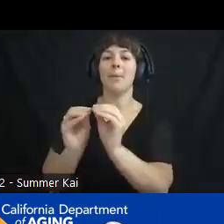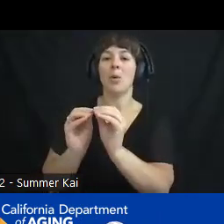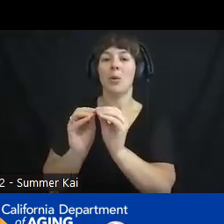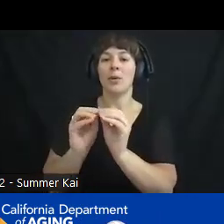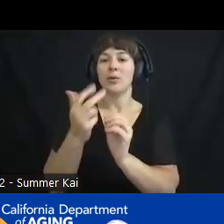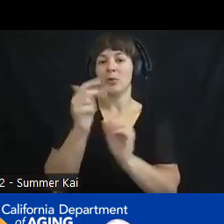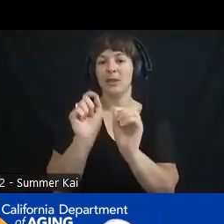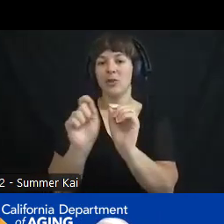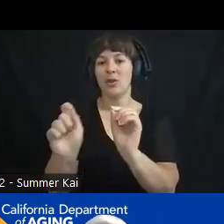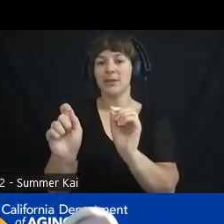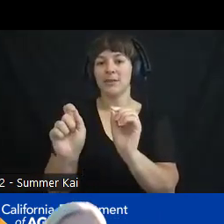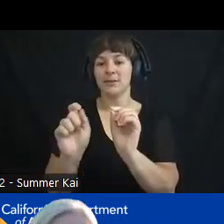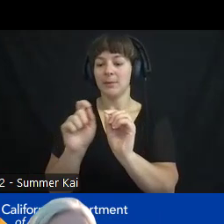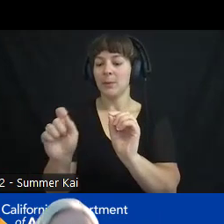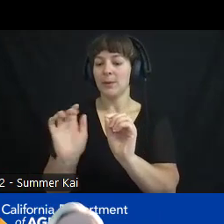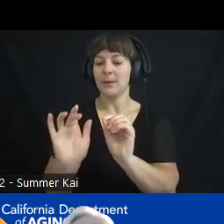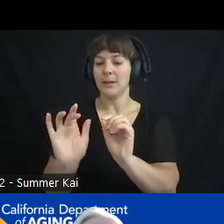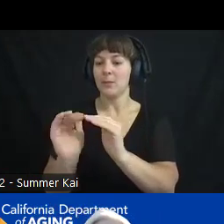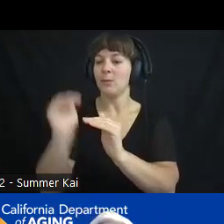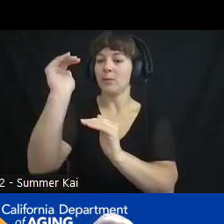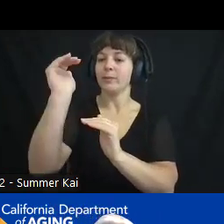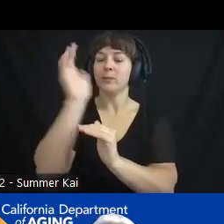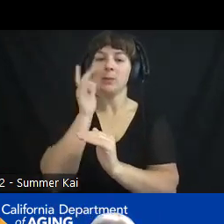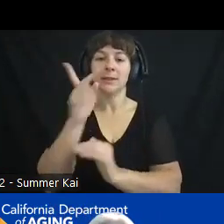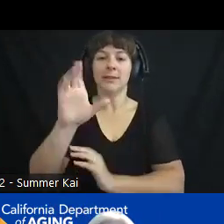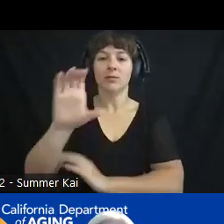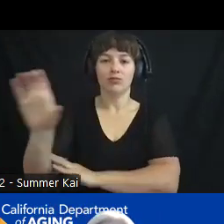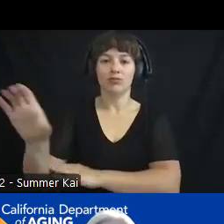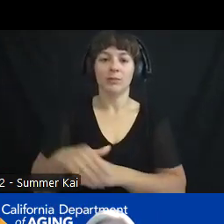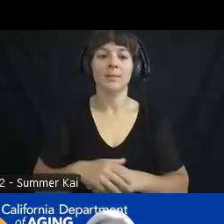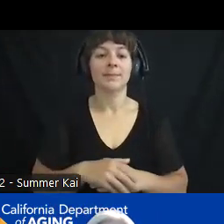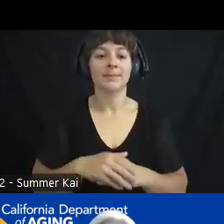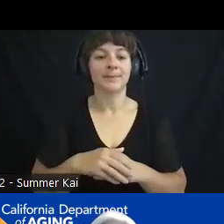dots. It might be hiding under there. Next slide.